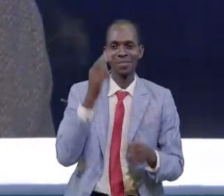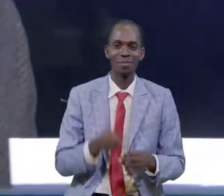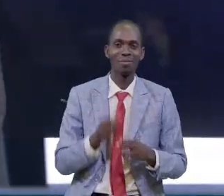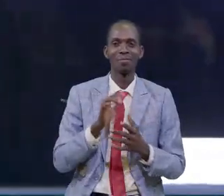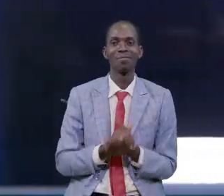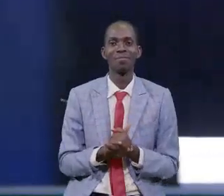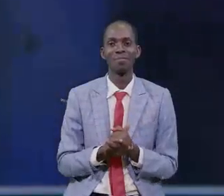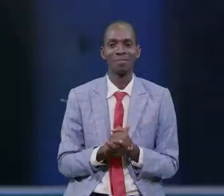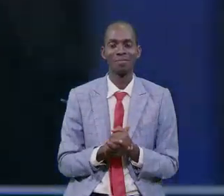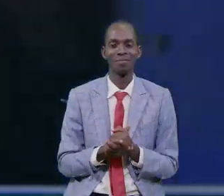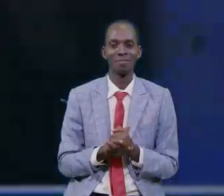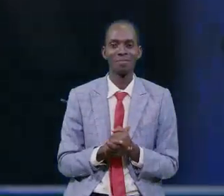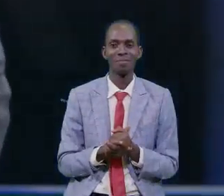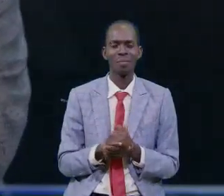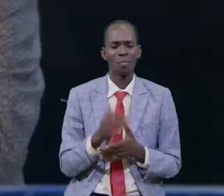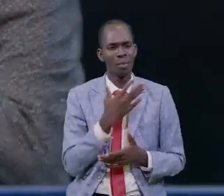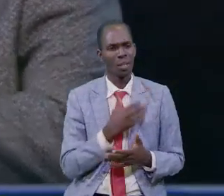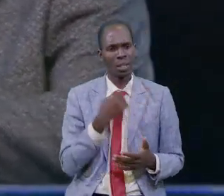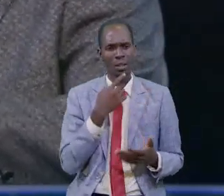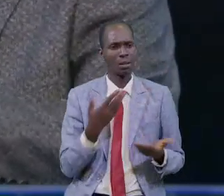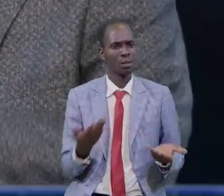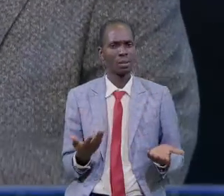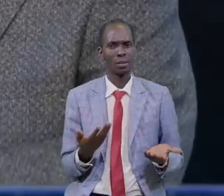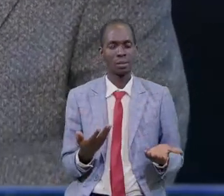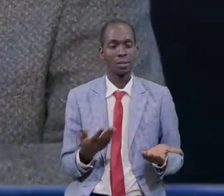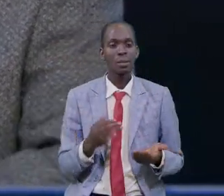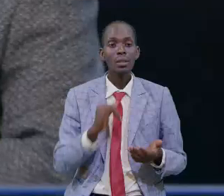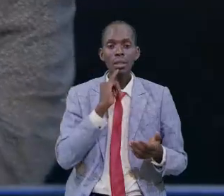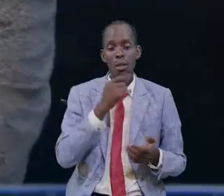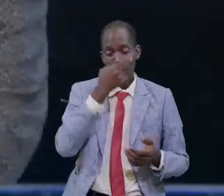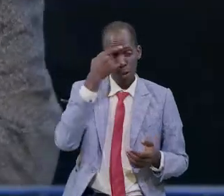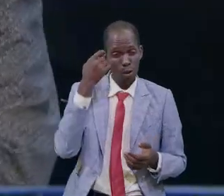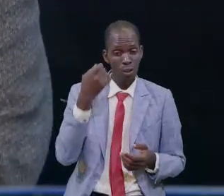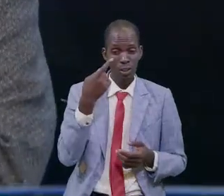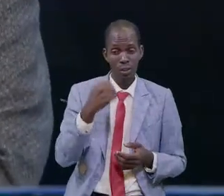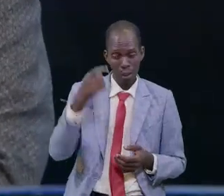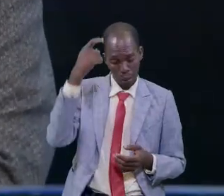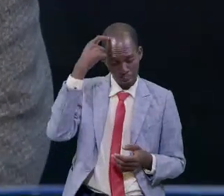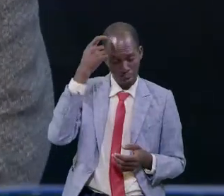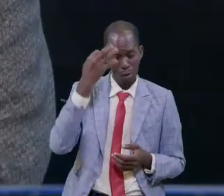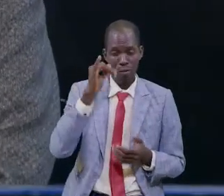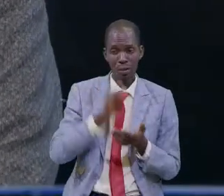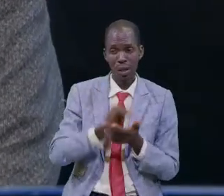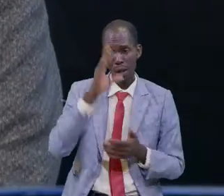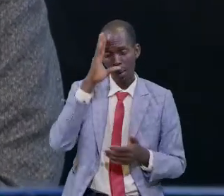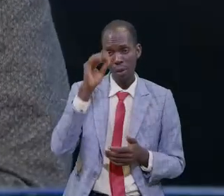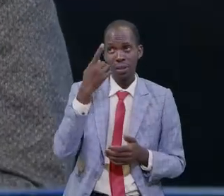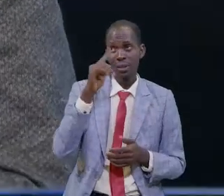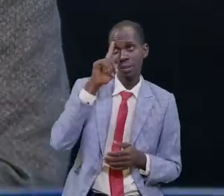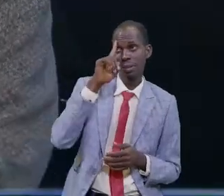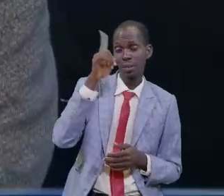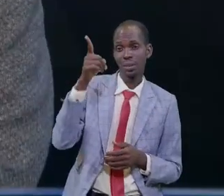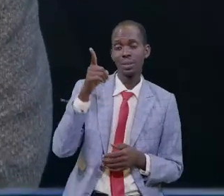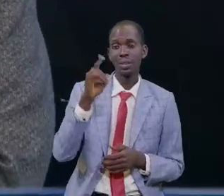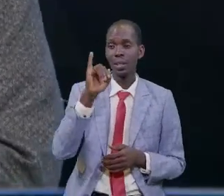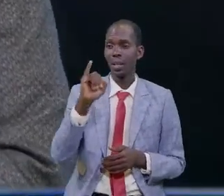And they say it's because the brain of that boy, the IQ, intelligence quotient, we never